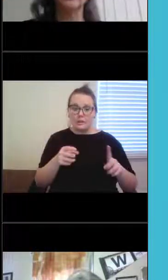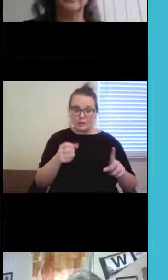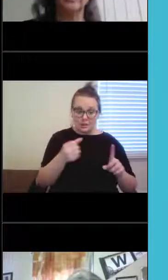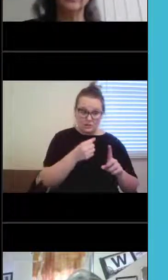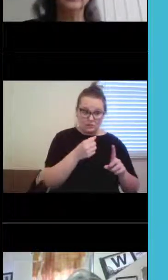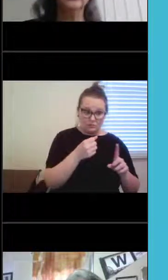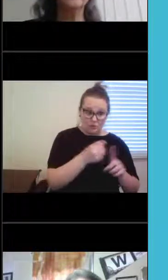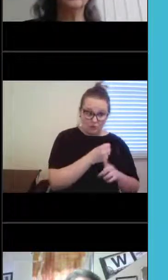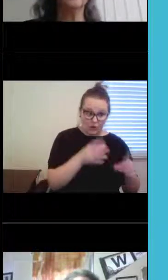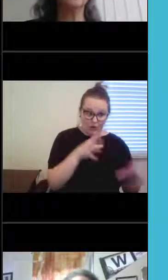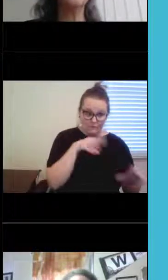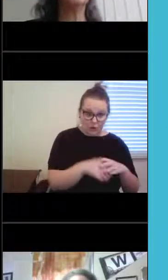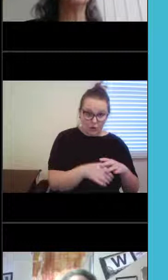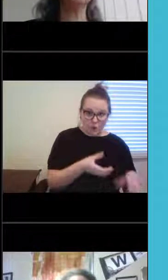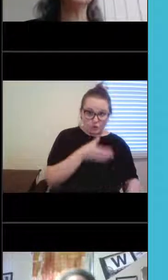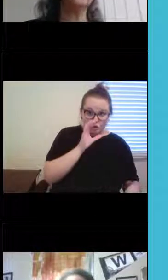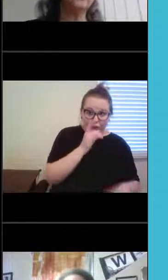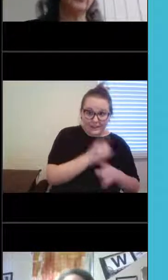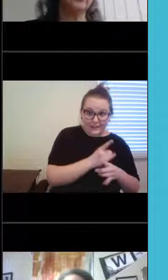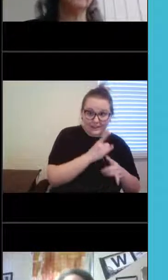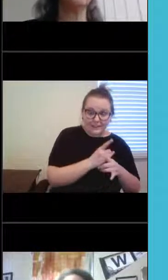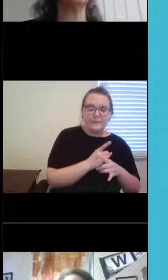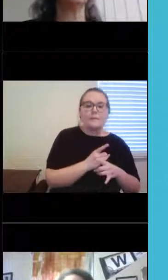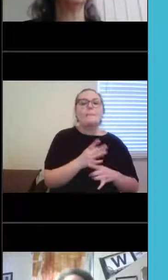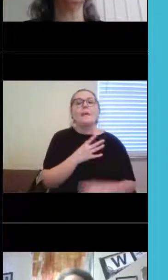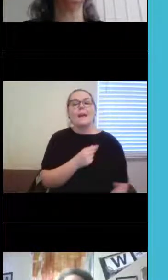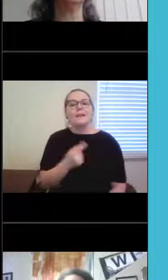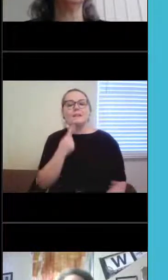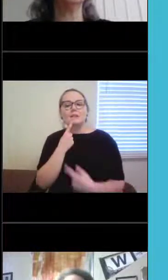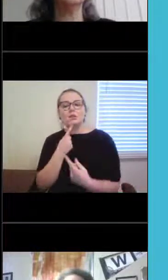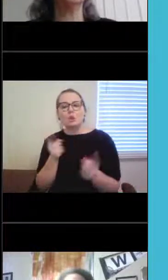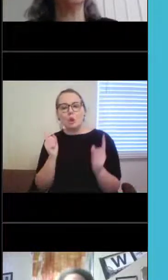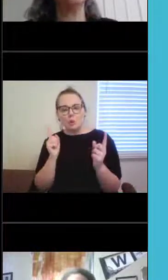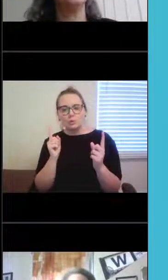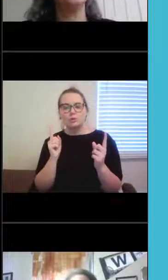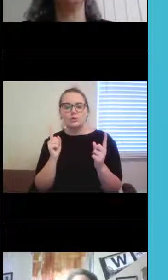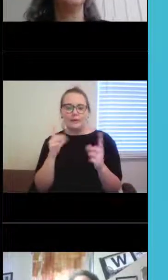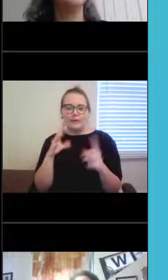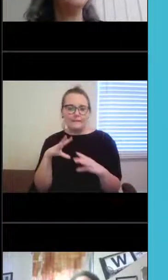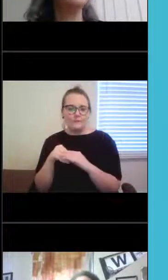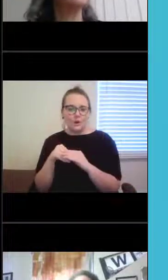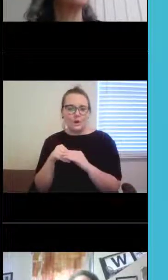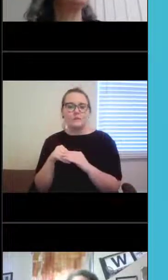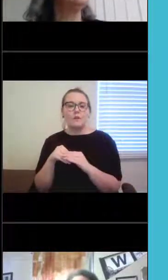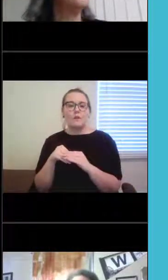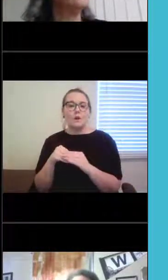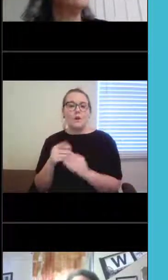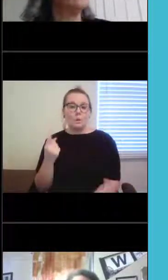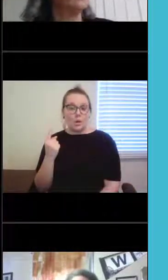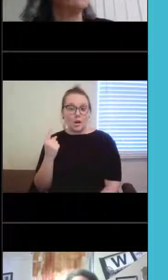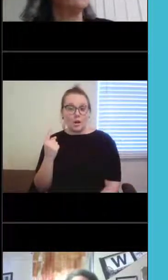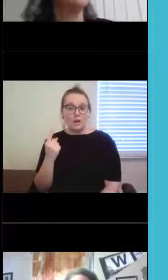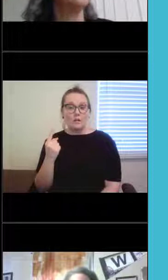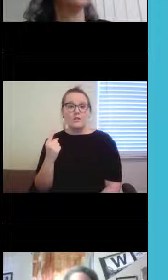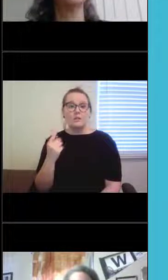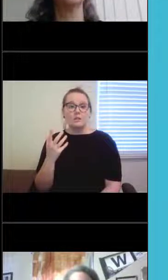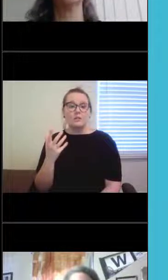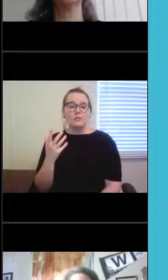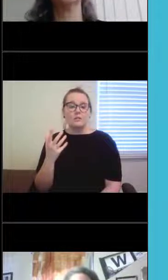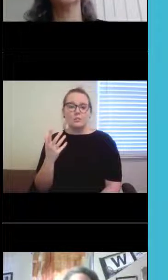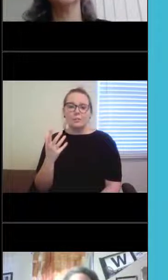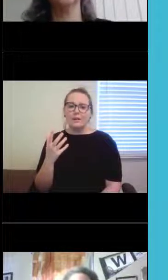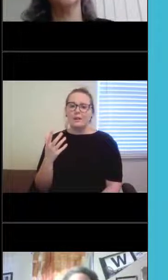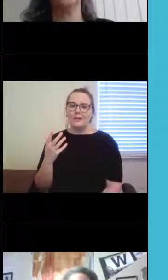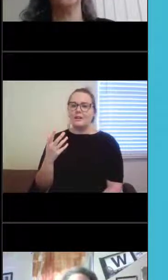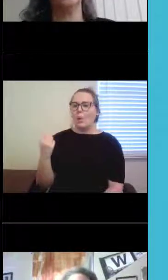involved drinking, and the disclosure involved that, and why, because we do tend to hold victims